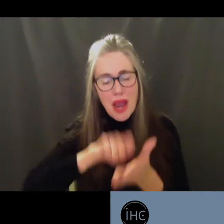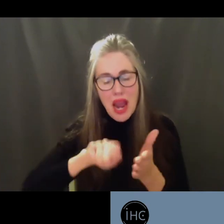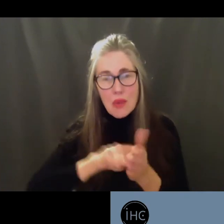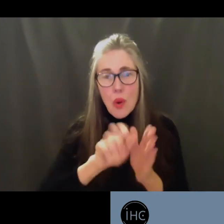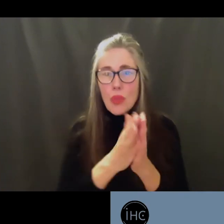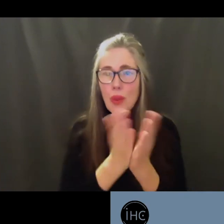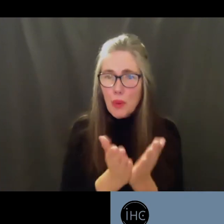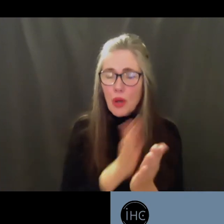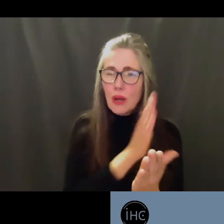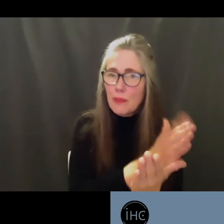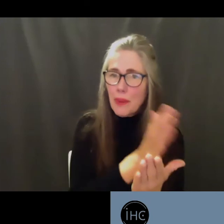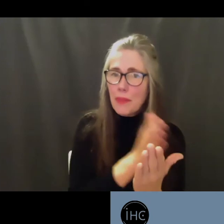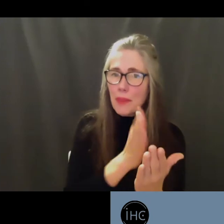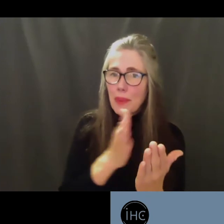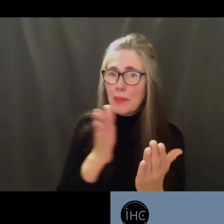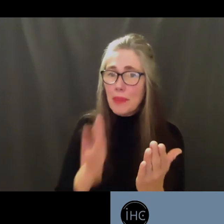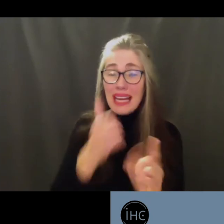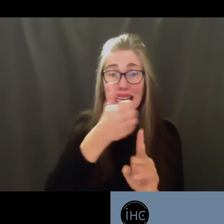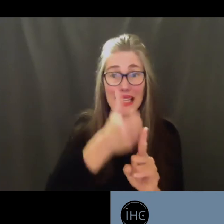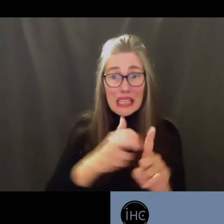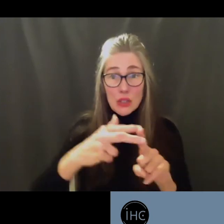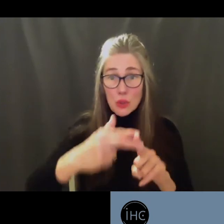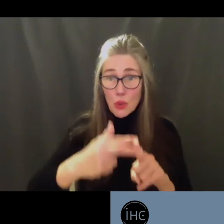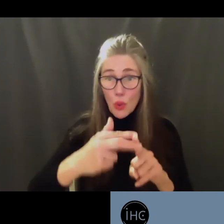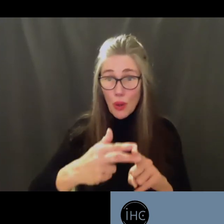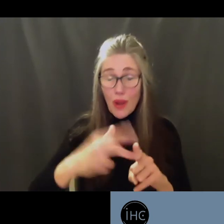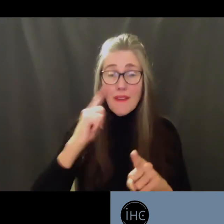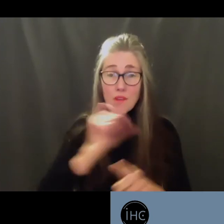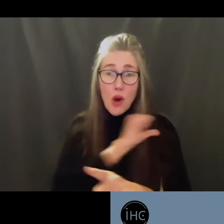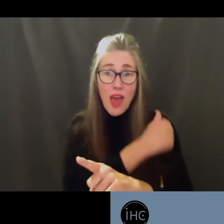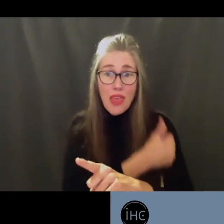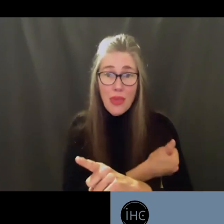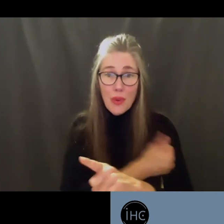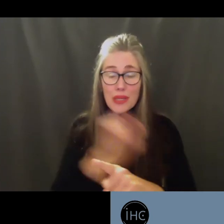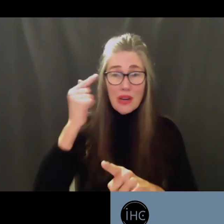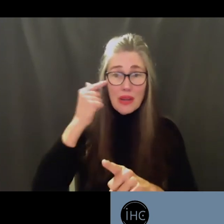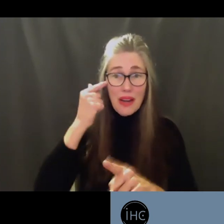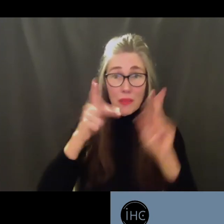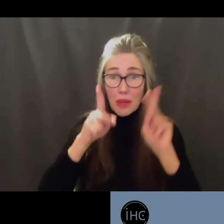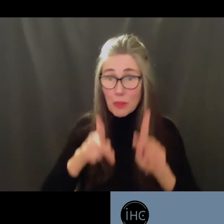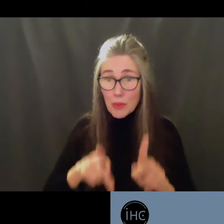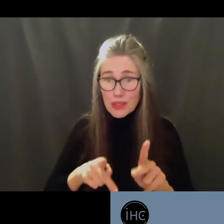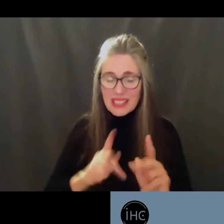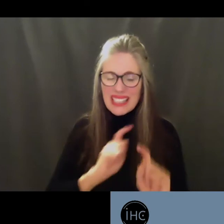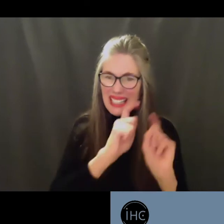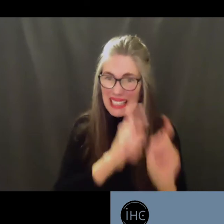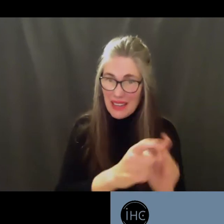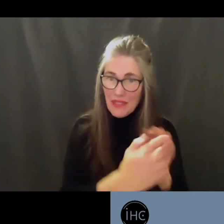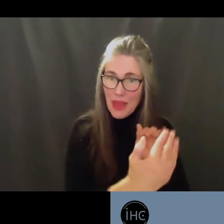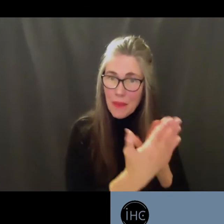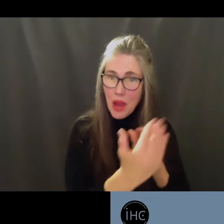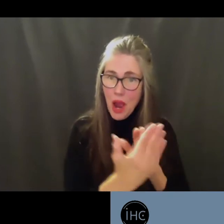the core of it is each tool has a chapter. I wanted to show that the corruption